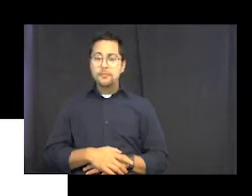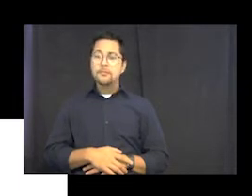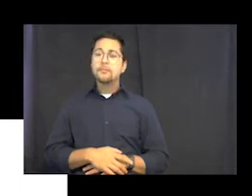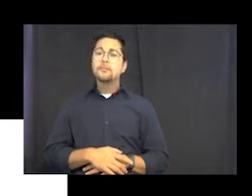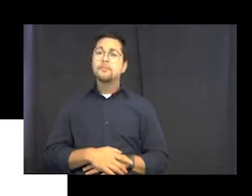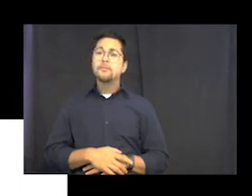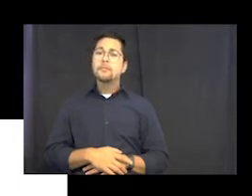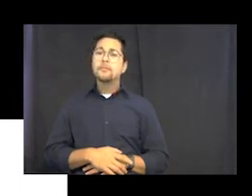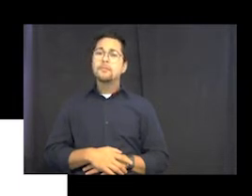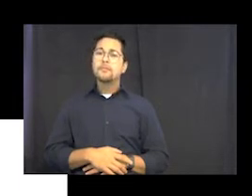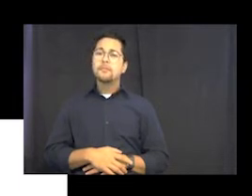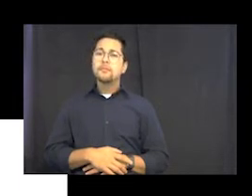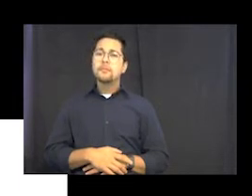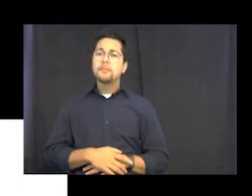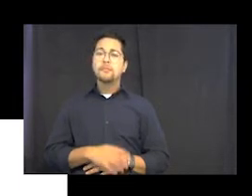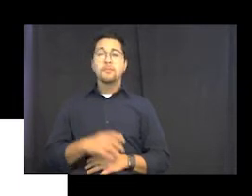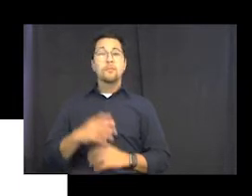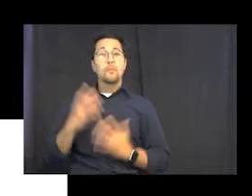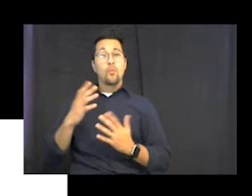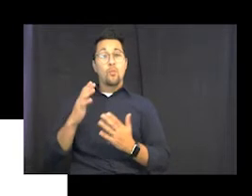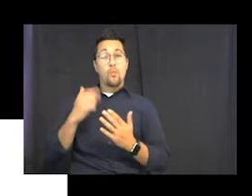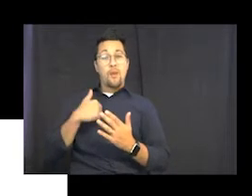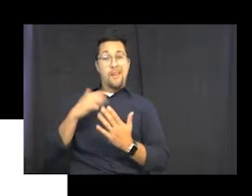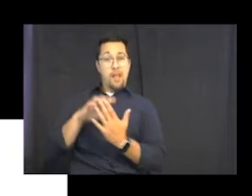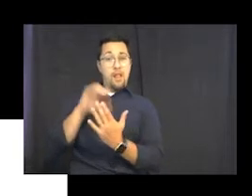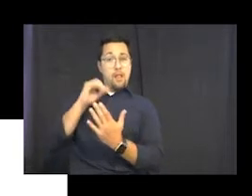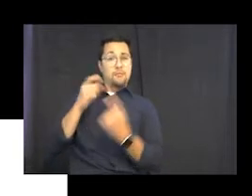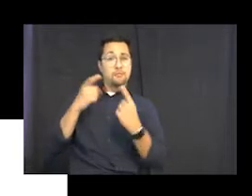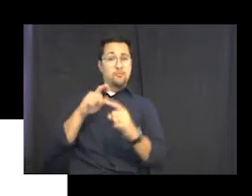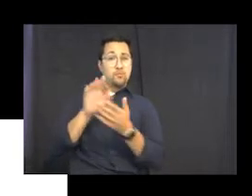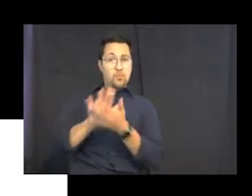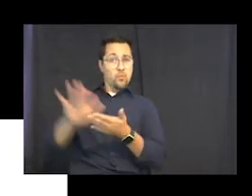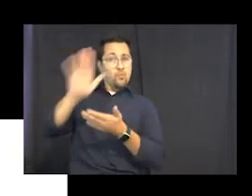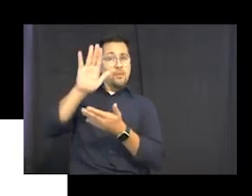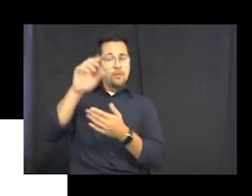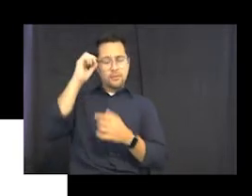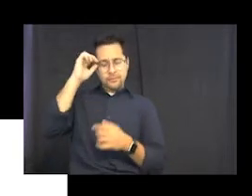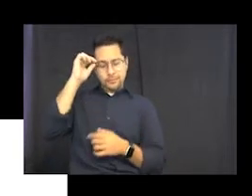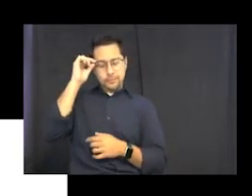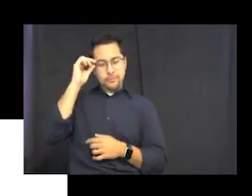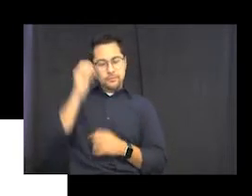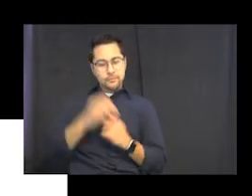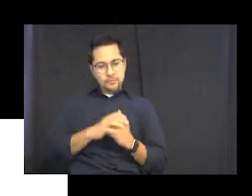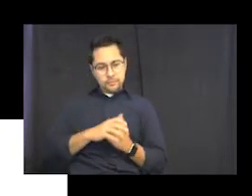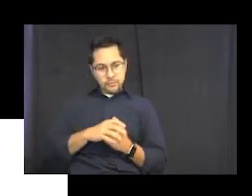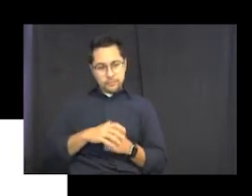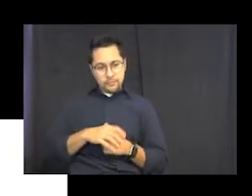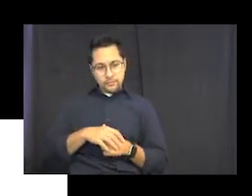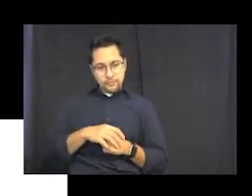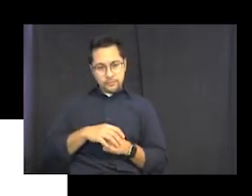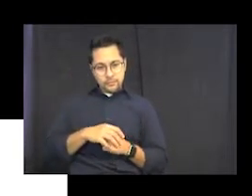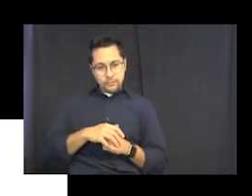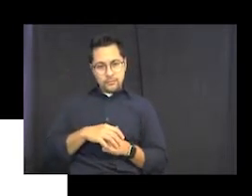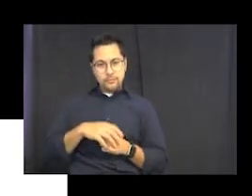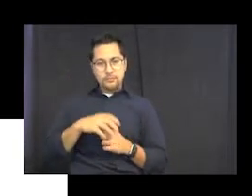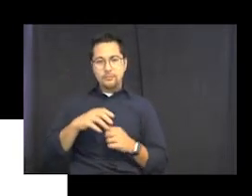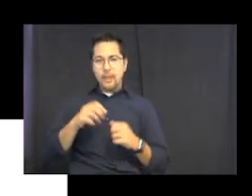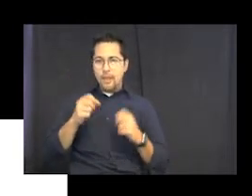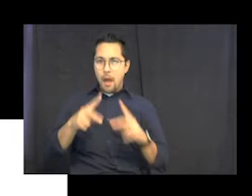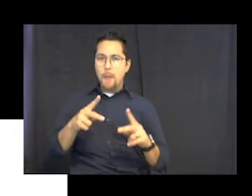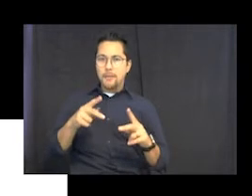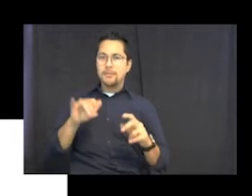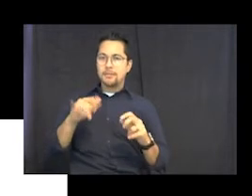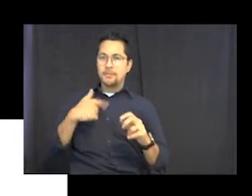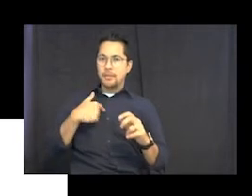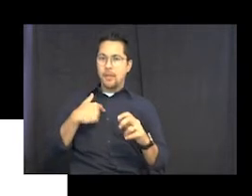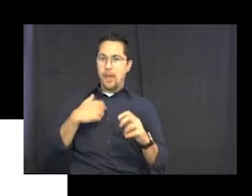What COVID has taught me and what opportunities did present to me.